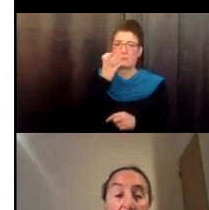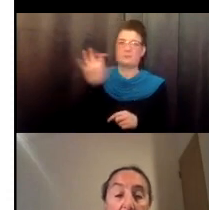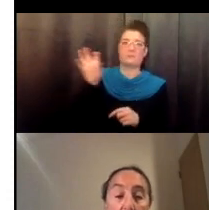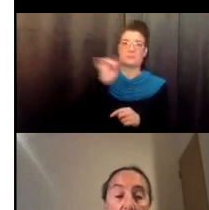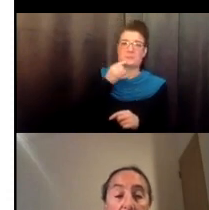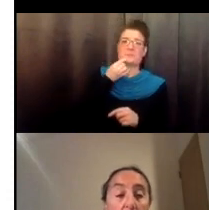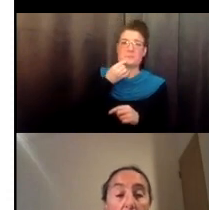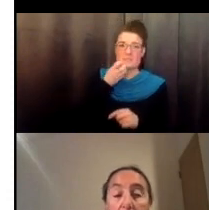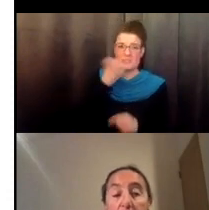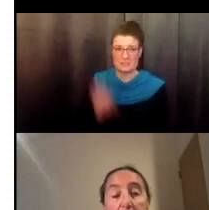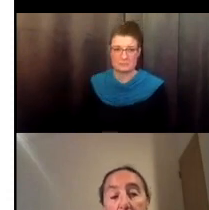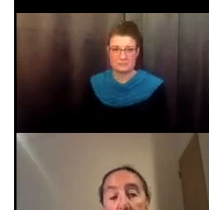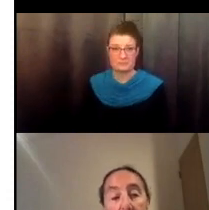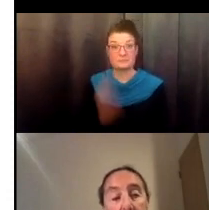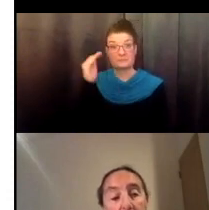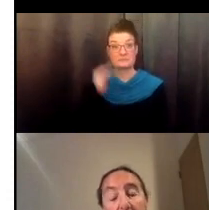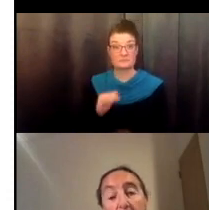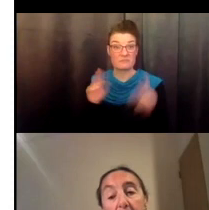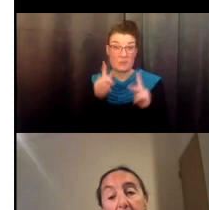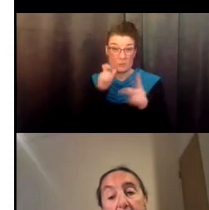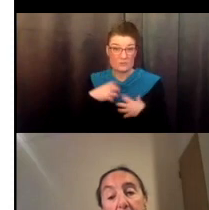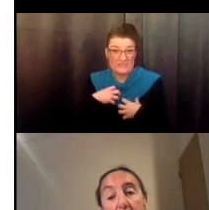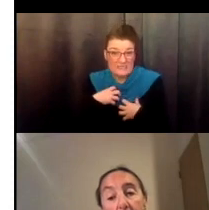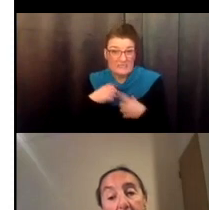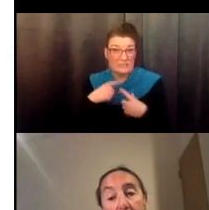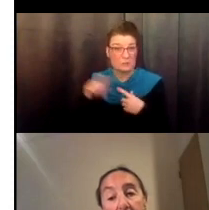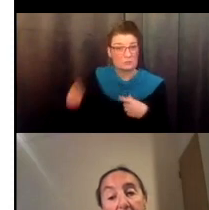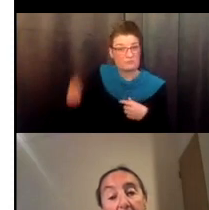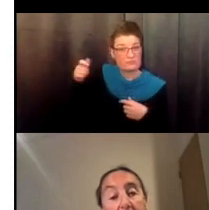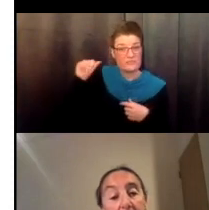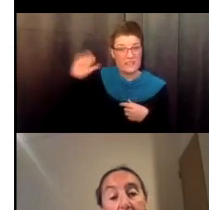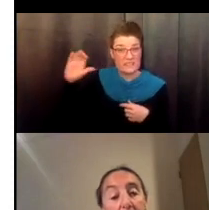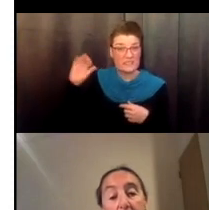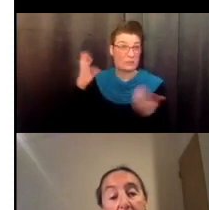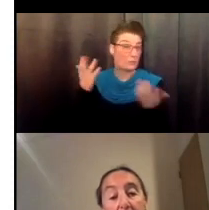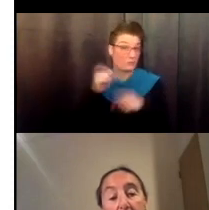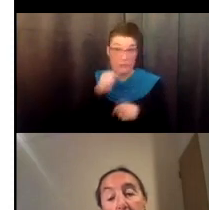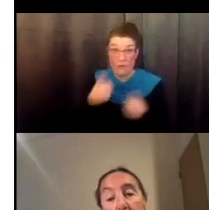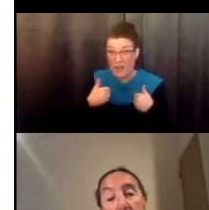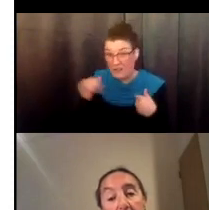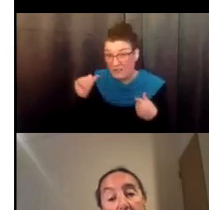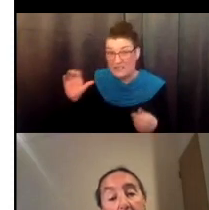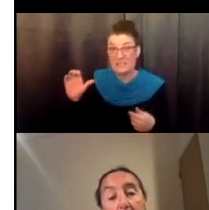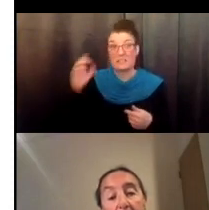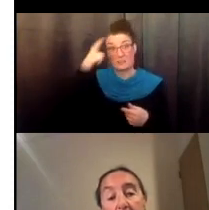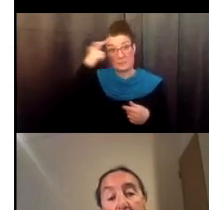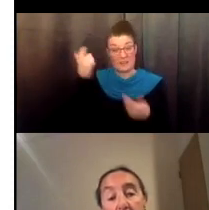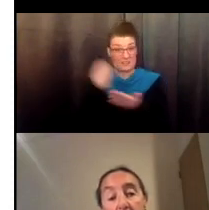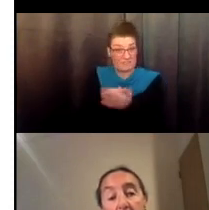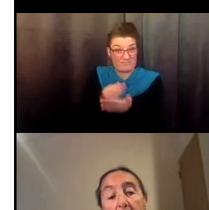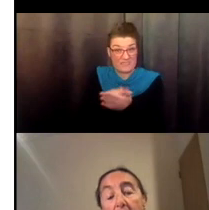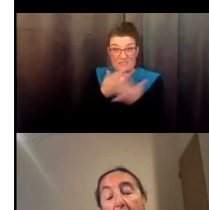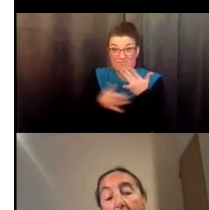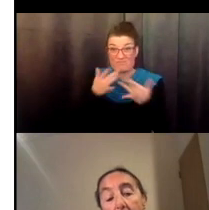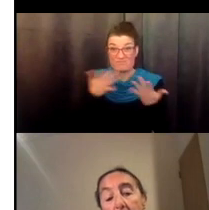that are afraid to turn on their air conditioning or can't access air conditioning because of economic